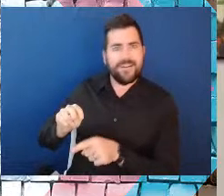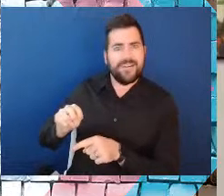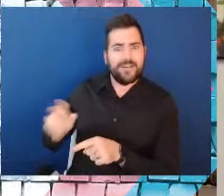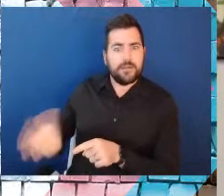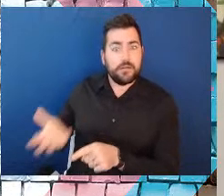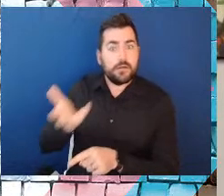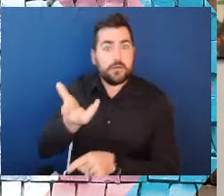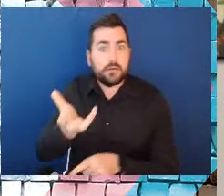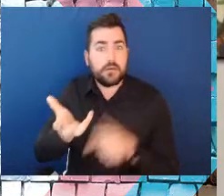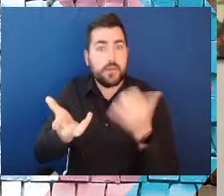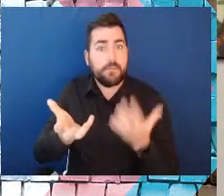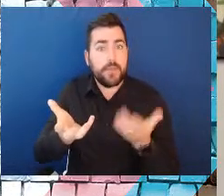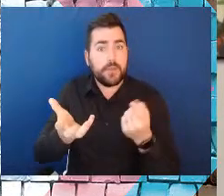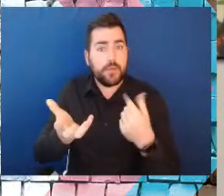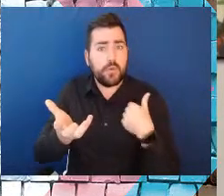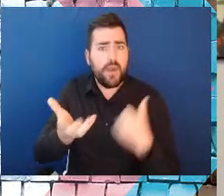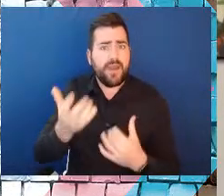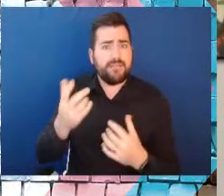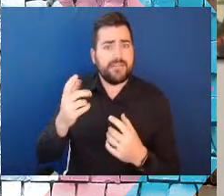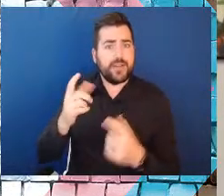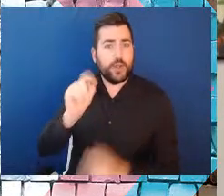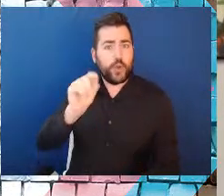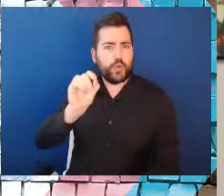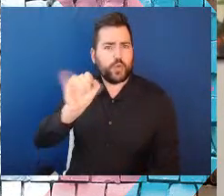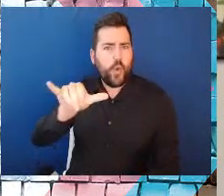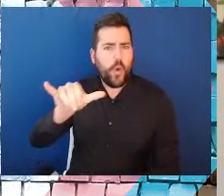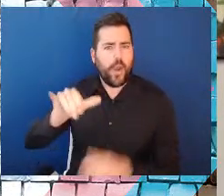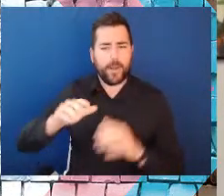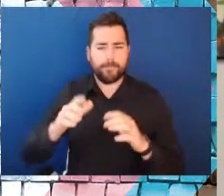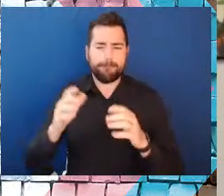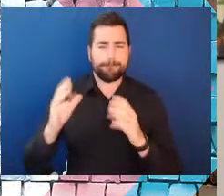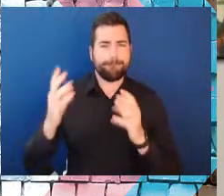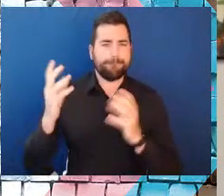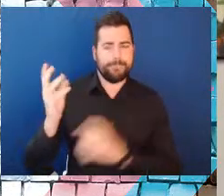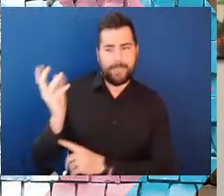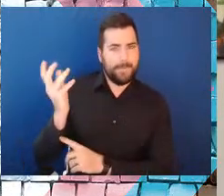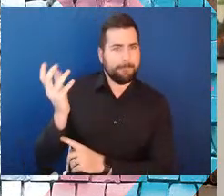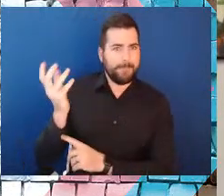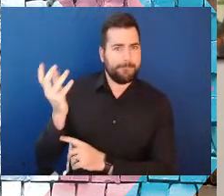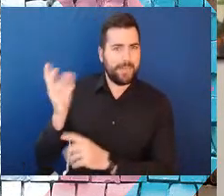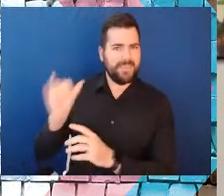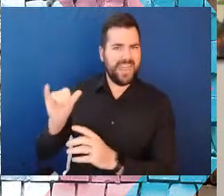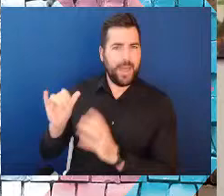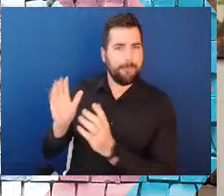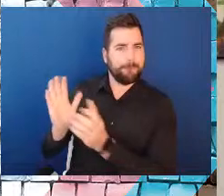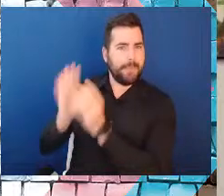have a little toy tambourine. They make really good instruments.